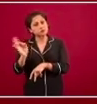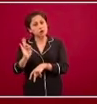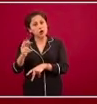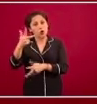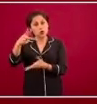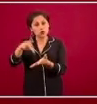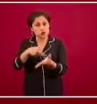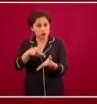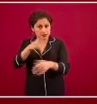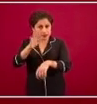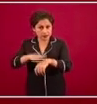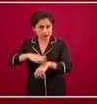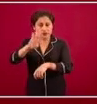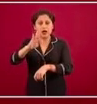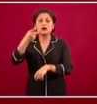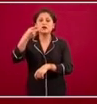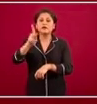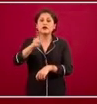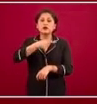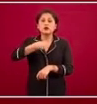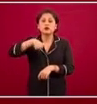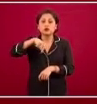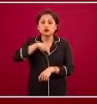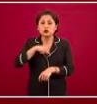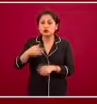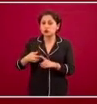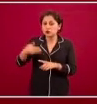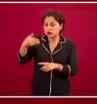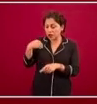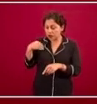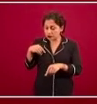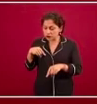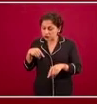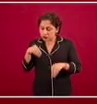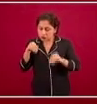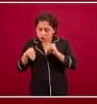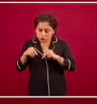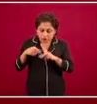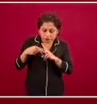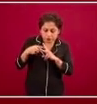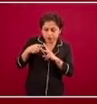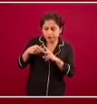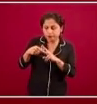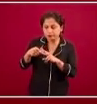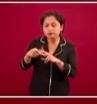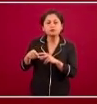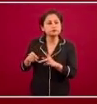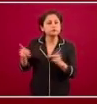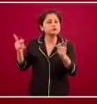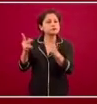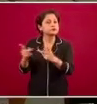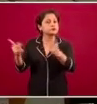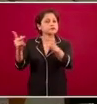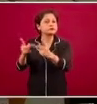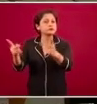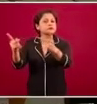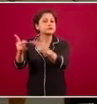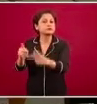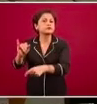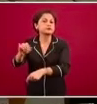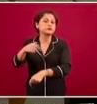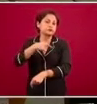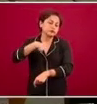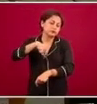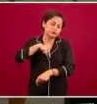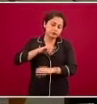doesn't matter if you're talking about these confirmed cases or these estimated cases that are 8 times